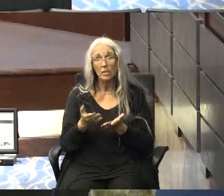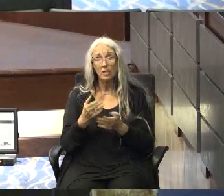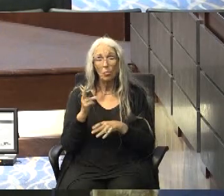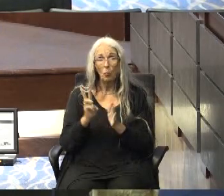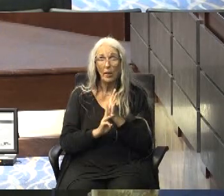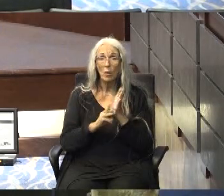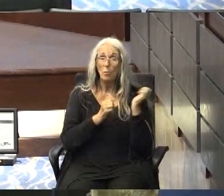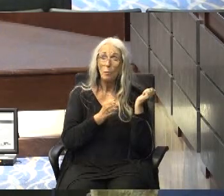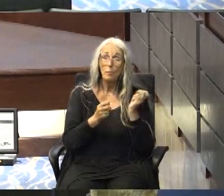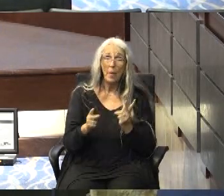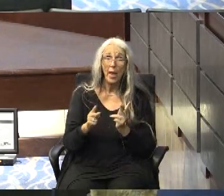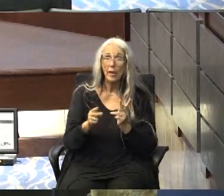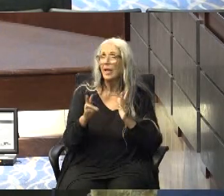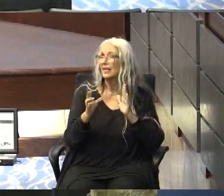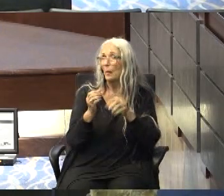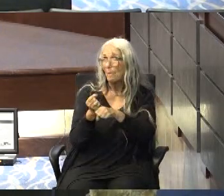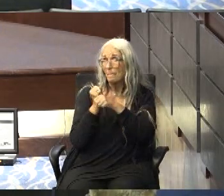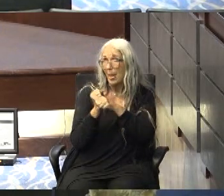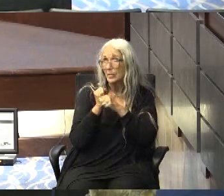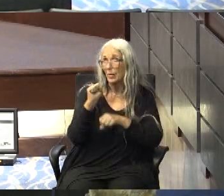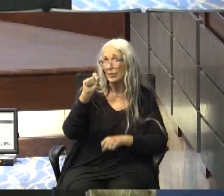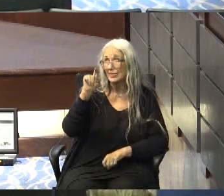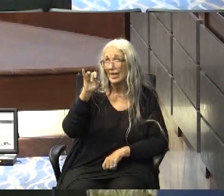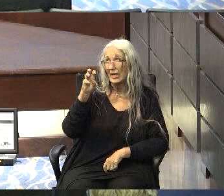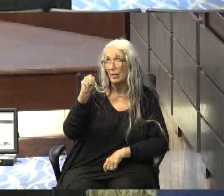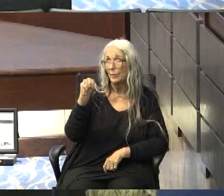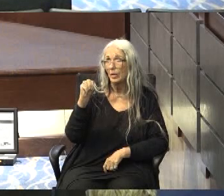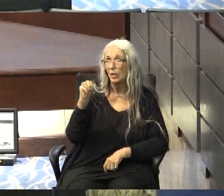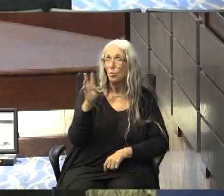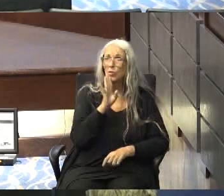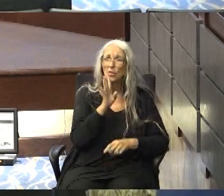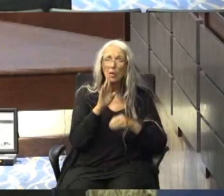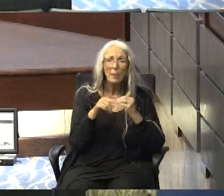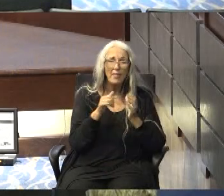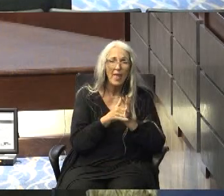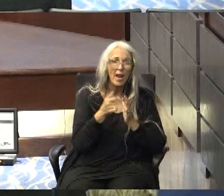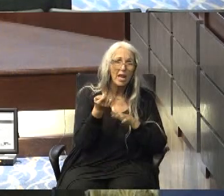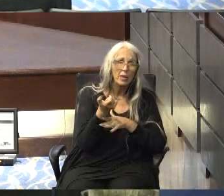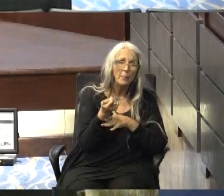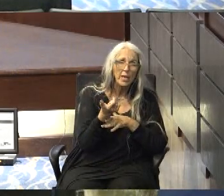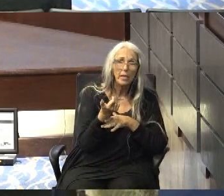The baseball stadium and what little, we've kind of been talking about this a little bit.